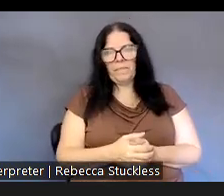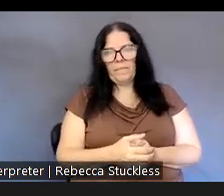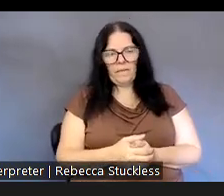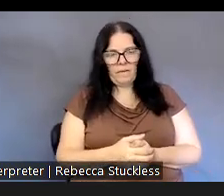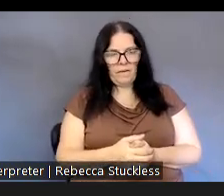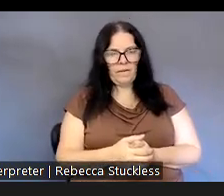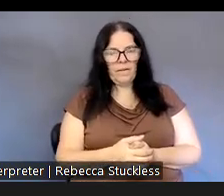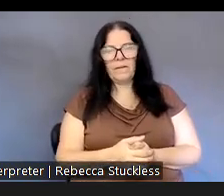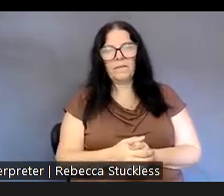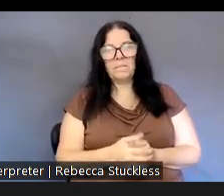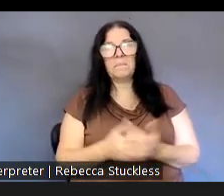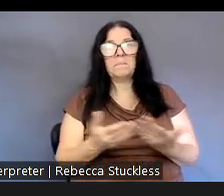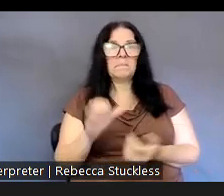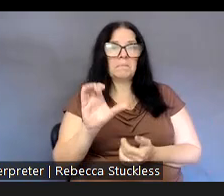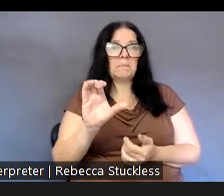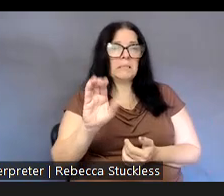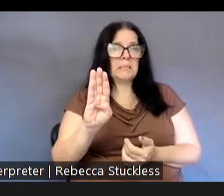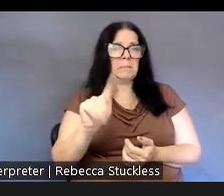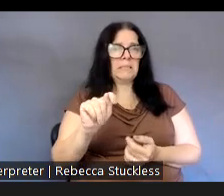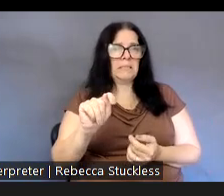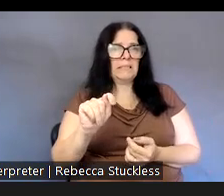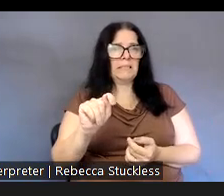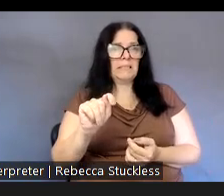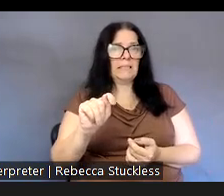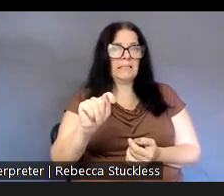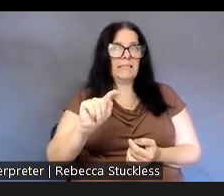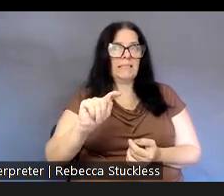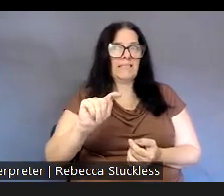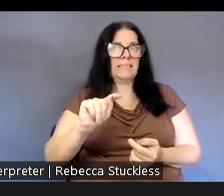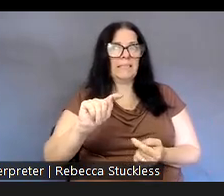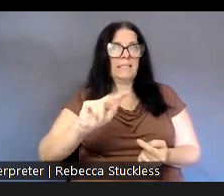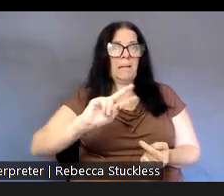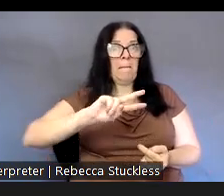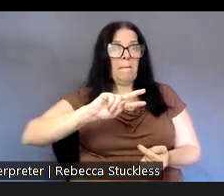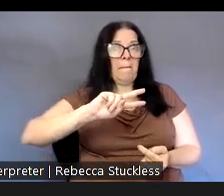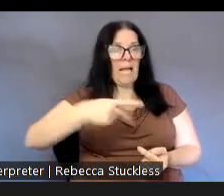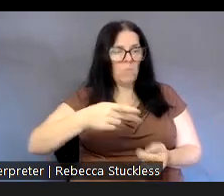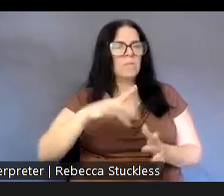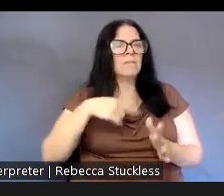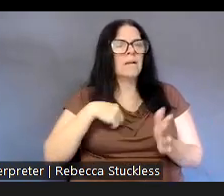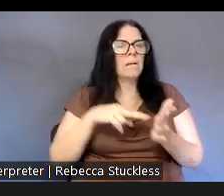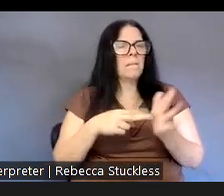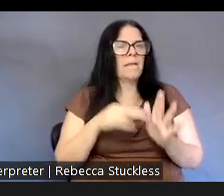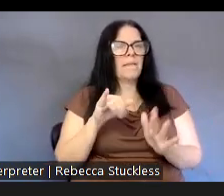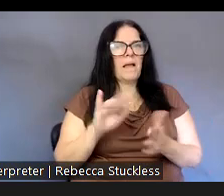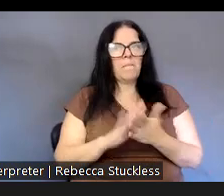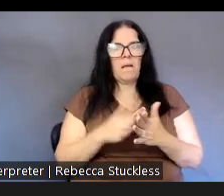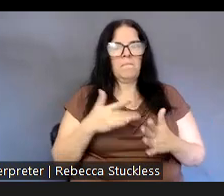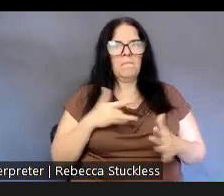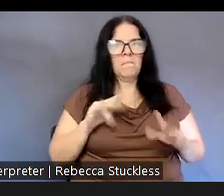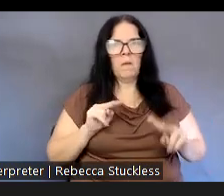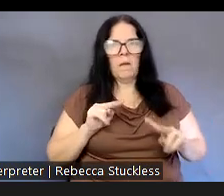By CBT in reverse, we mean that heightened sensitivity